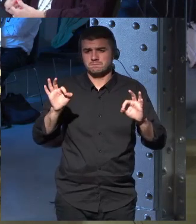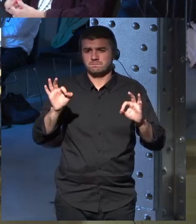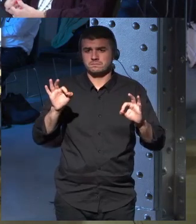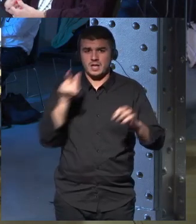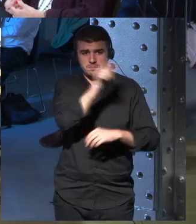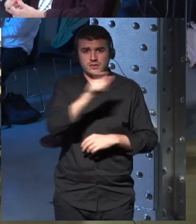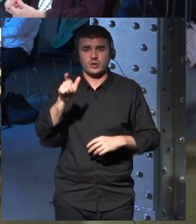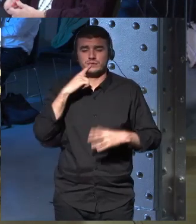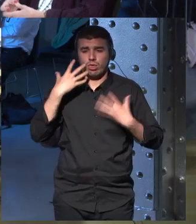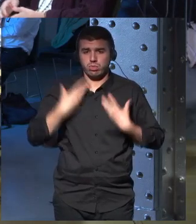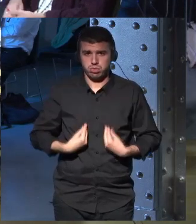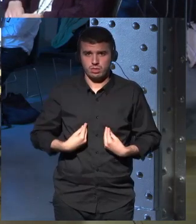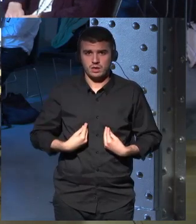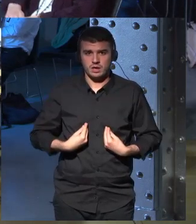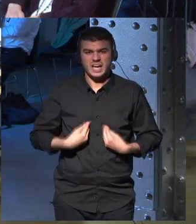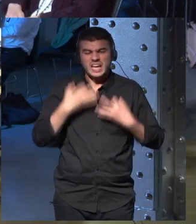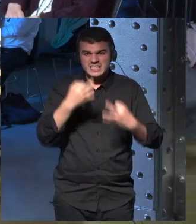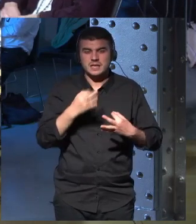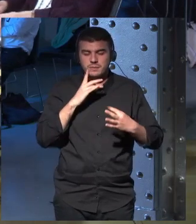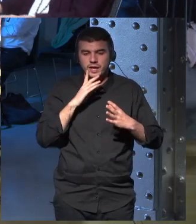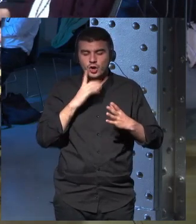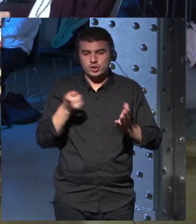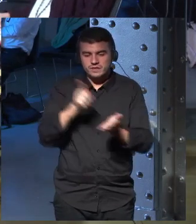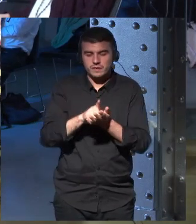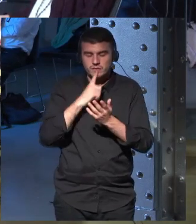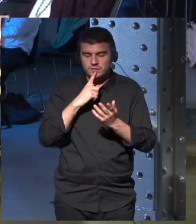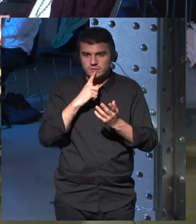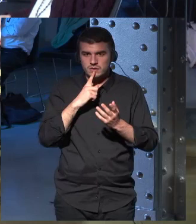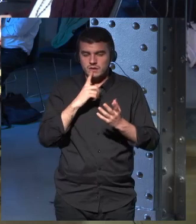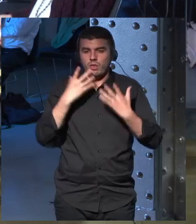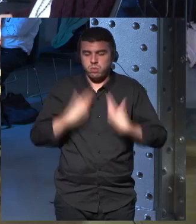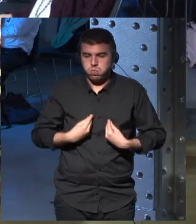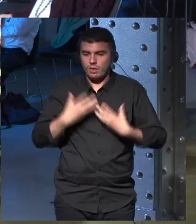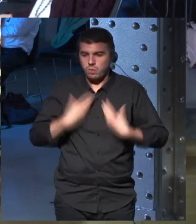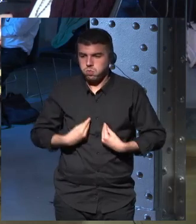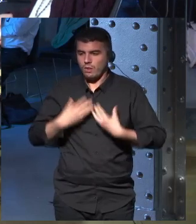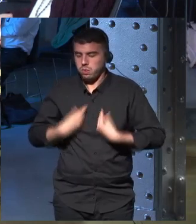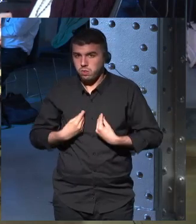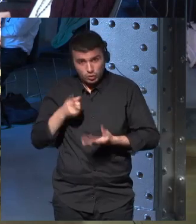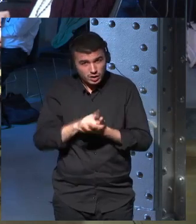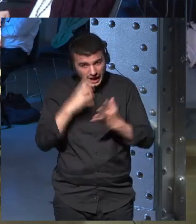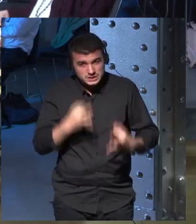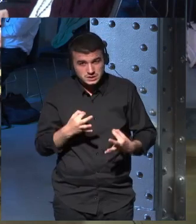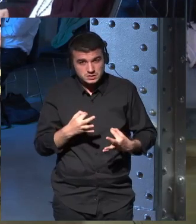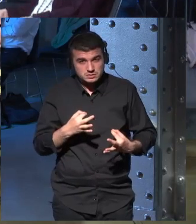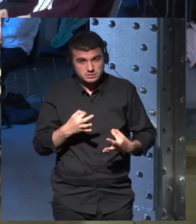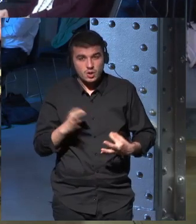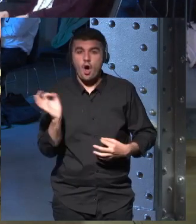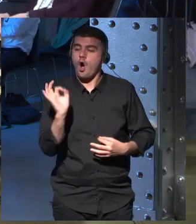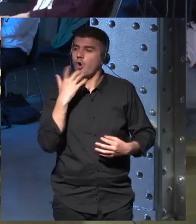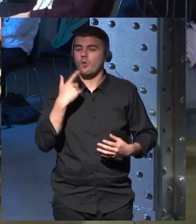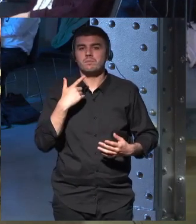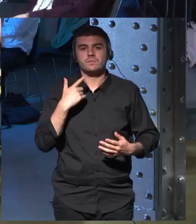famous return of the repressed. Or can people successfully repress aspects of